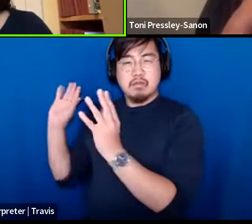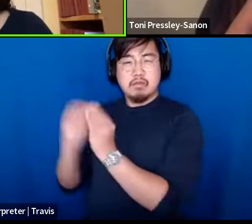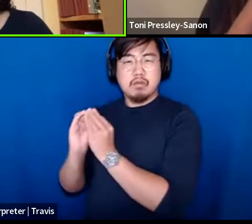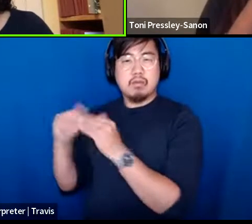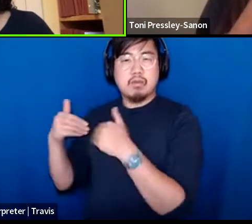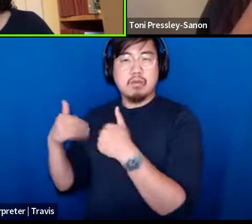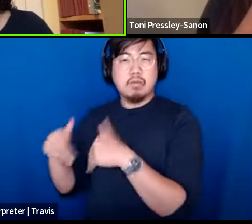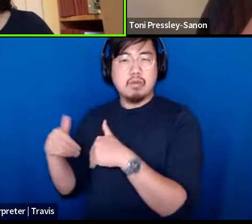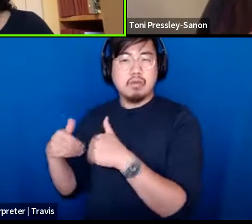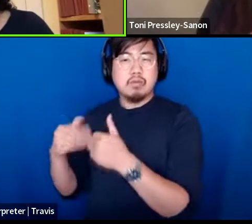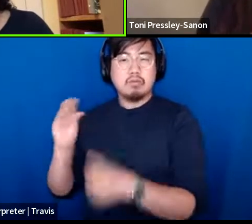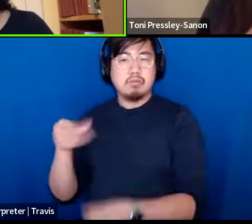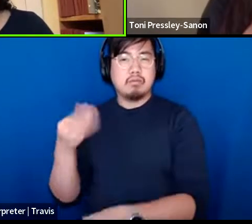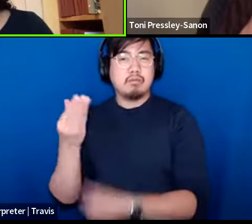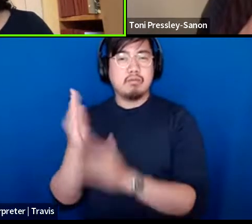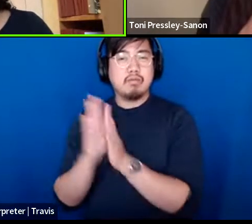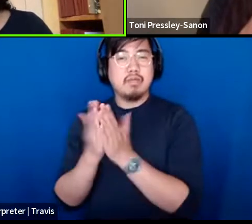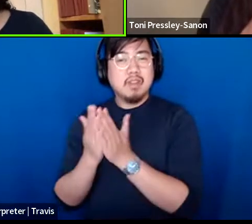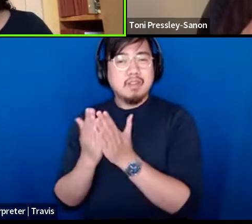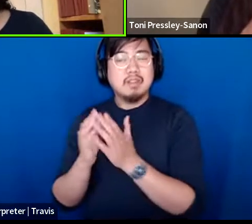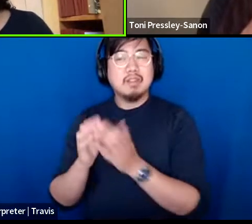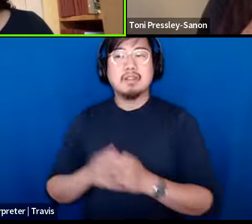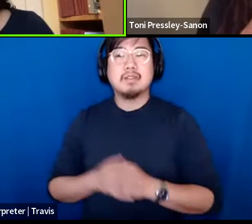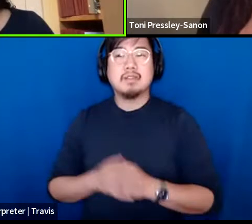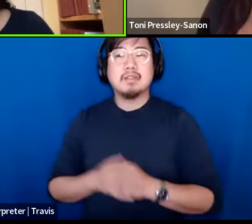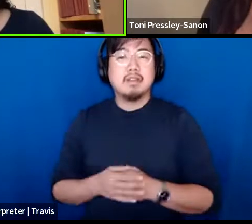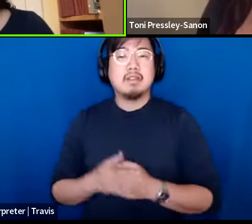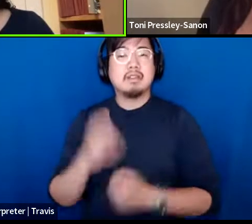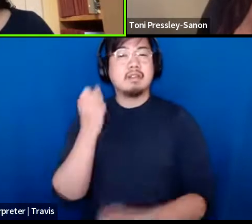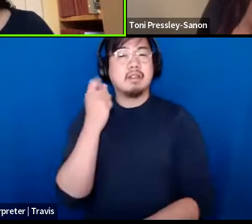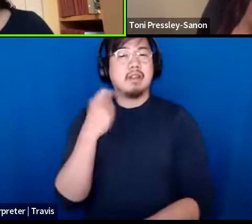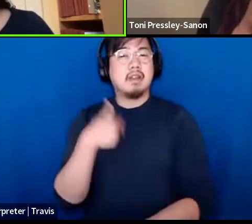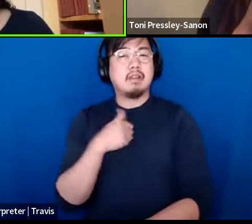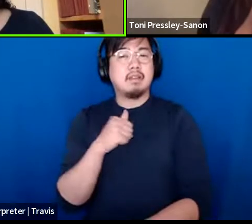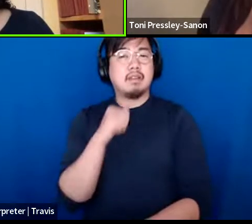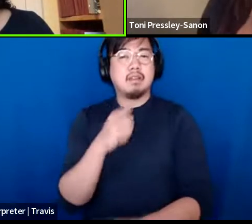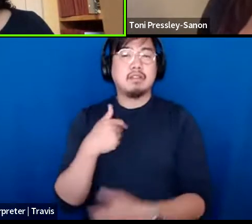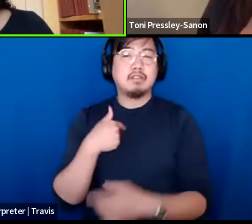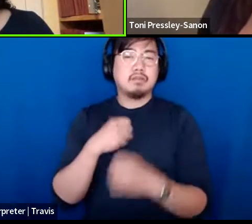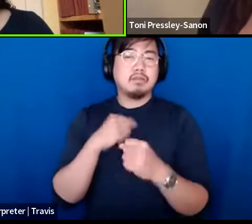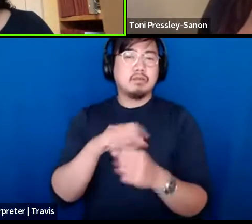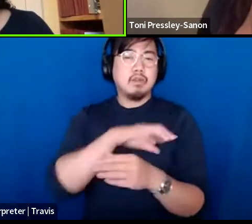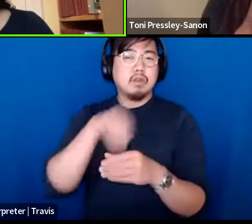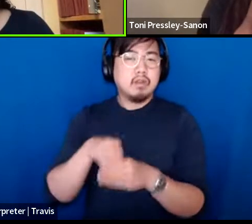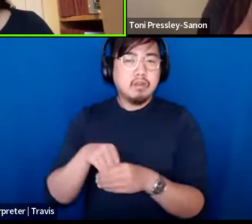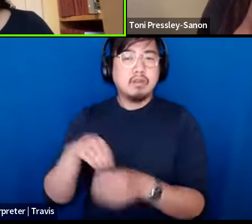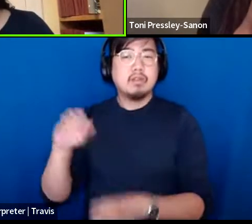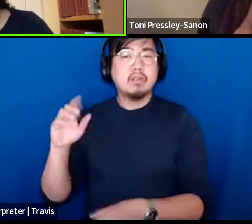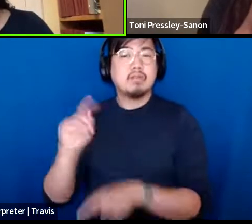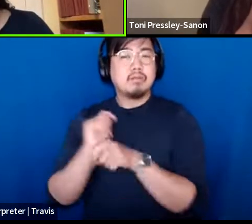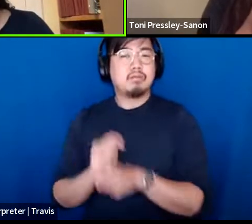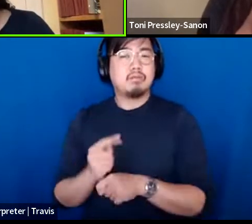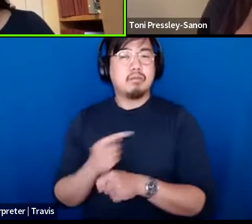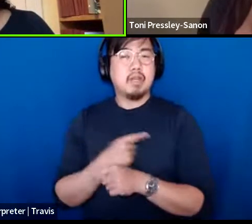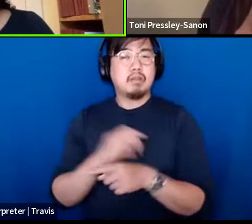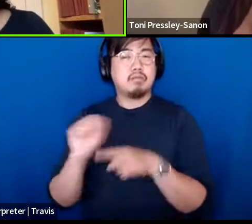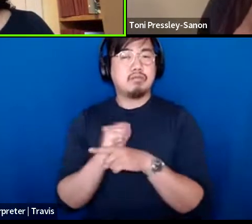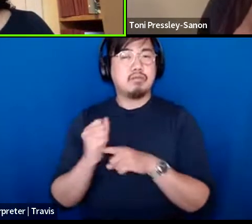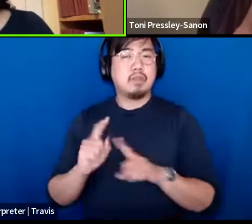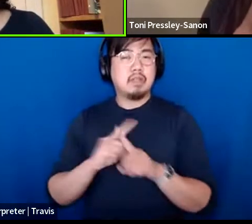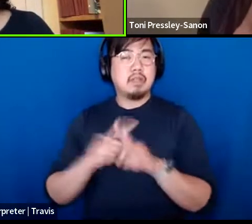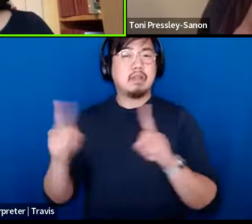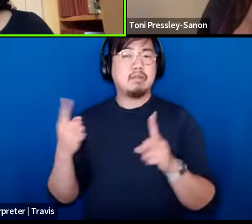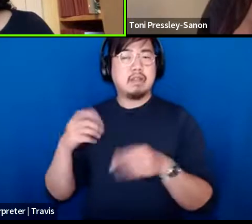who was really kind of at the margins of my tradition, I sit in the insight tradition, it was really quite profound